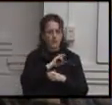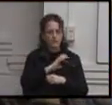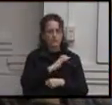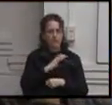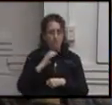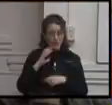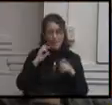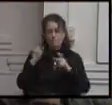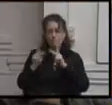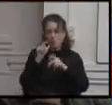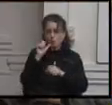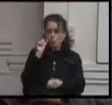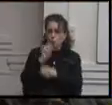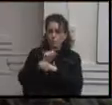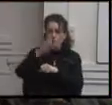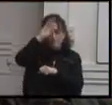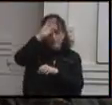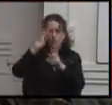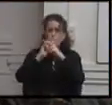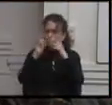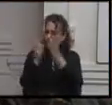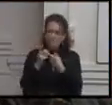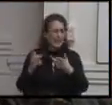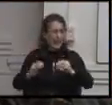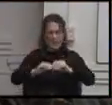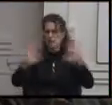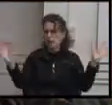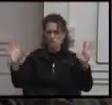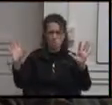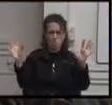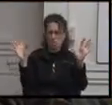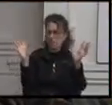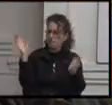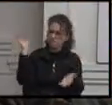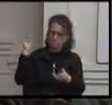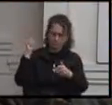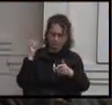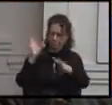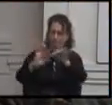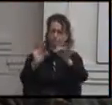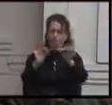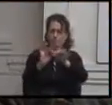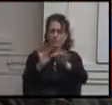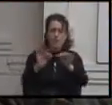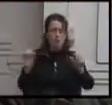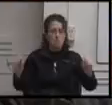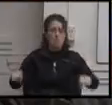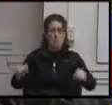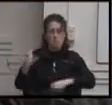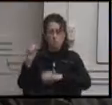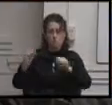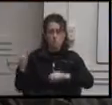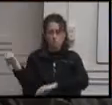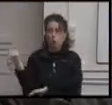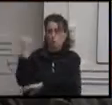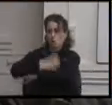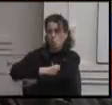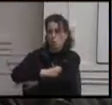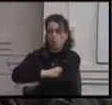department that we could close West Brattleboro, that it could happen if we aren't allowed to renovate it